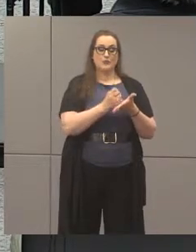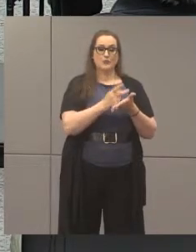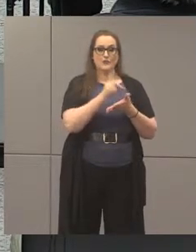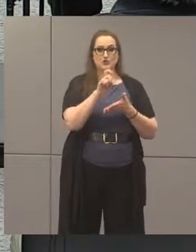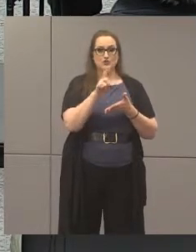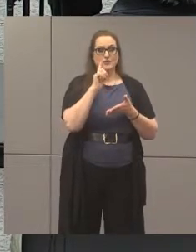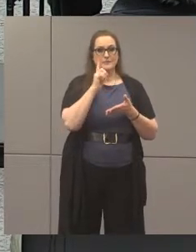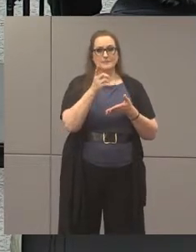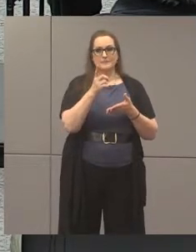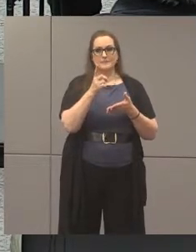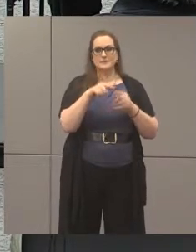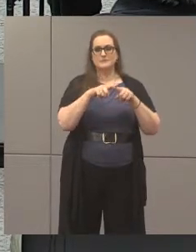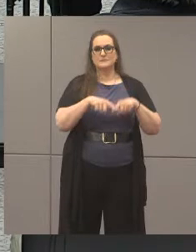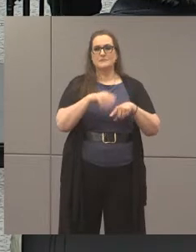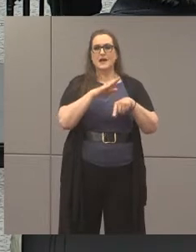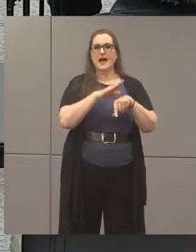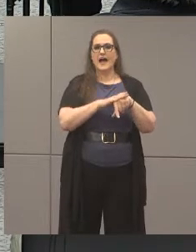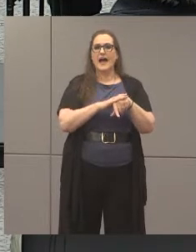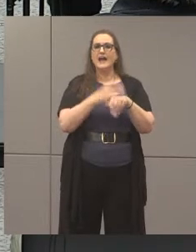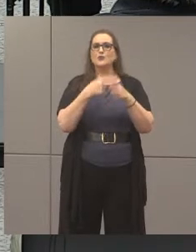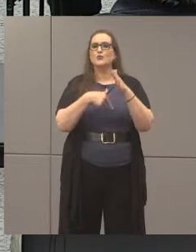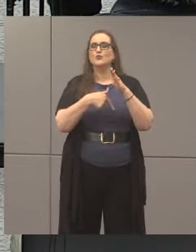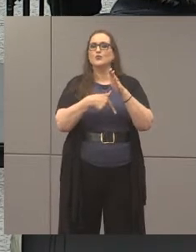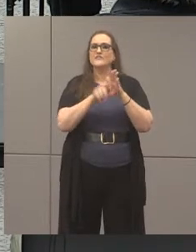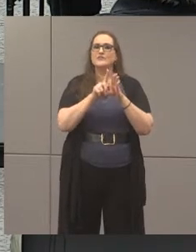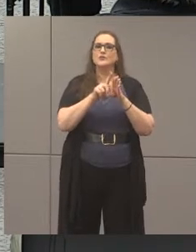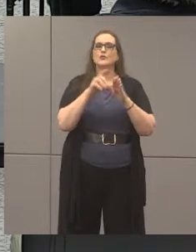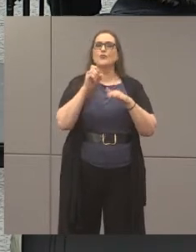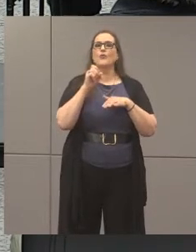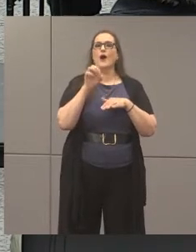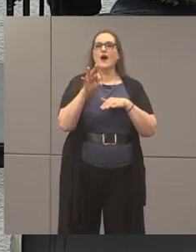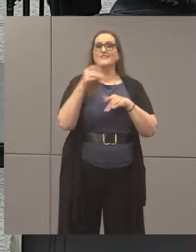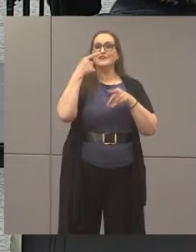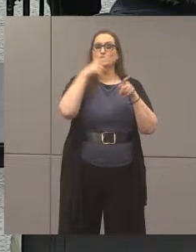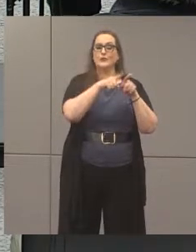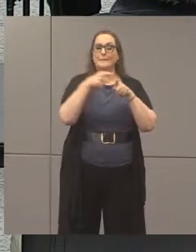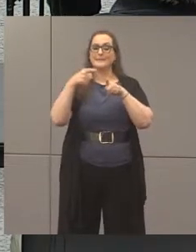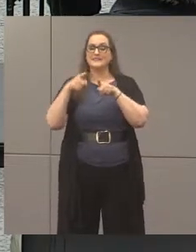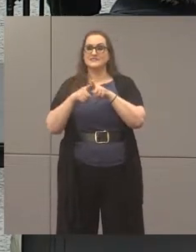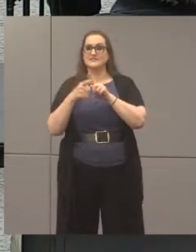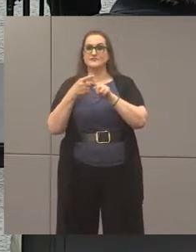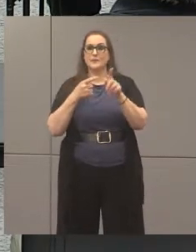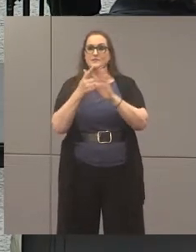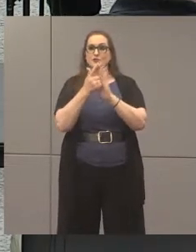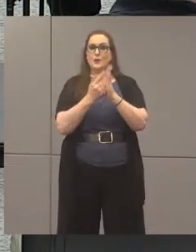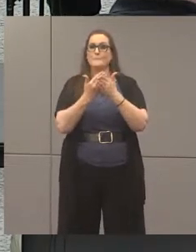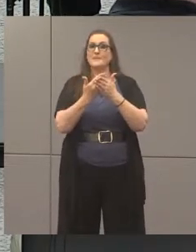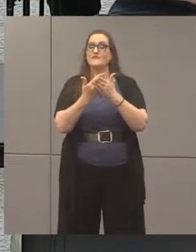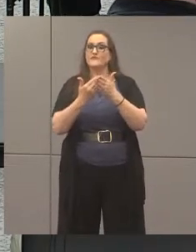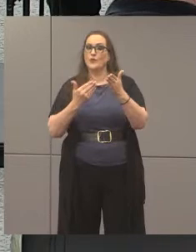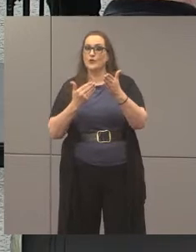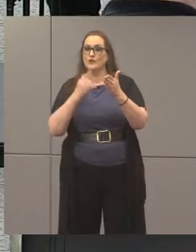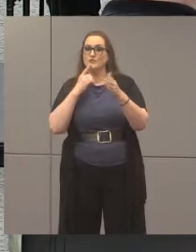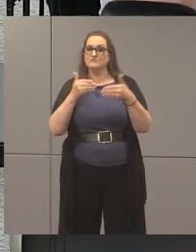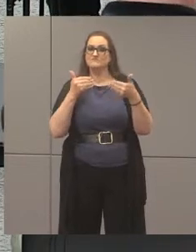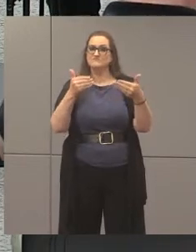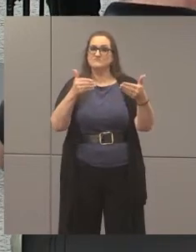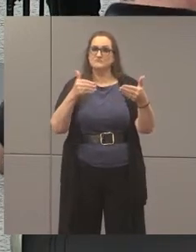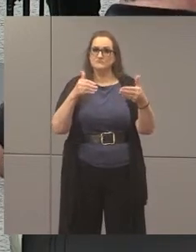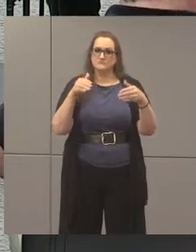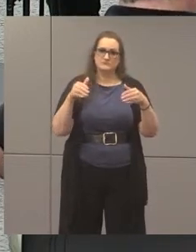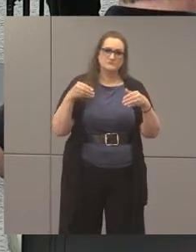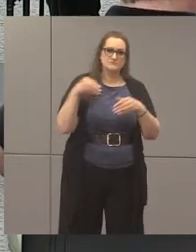be subject to a review of the agreements by the attorney prior to execution.